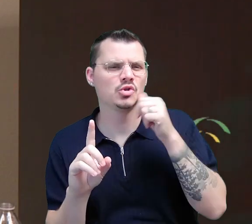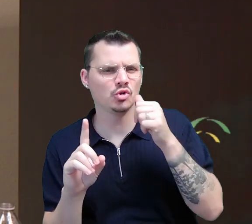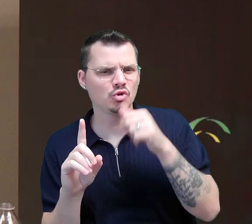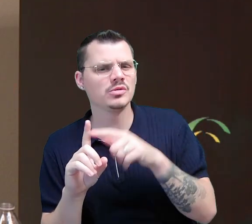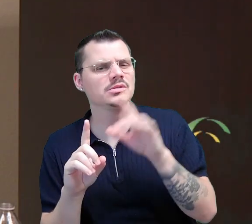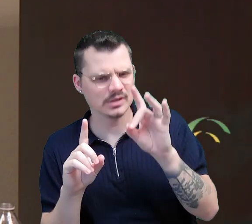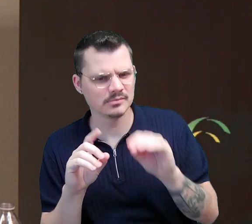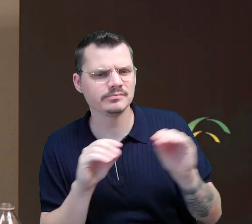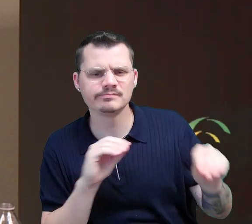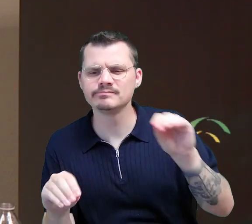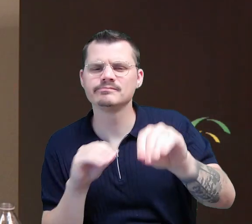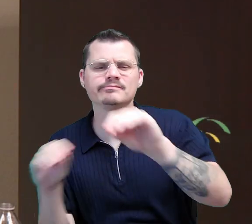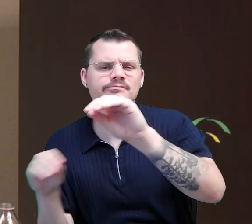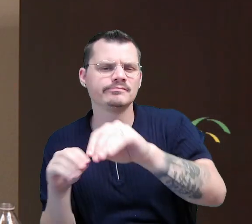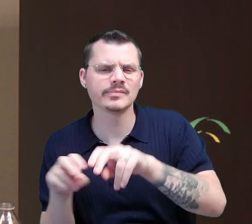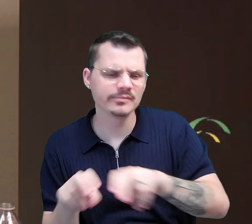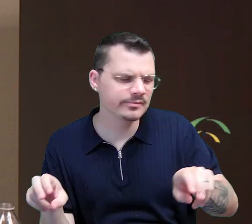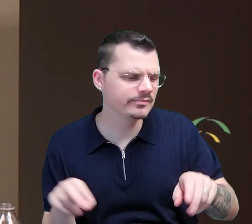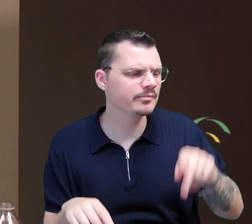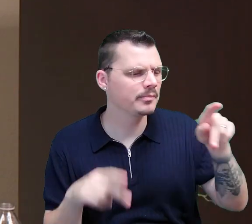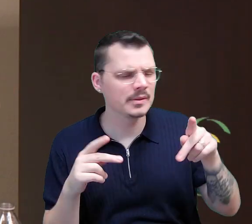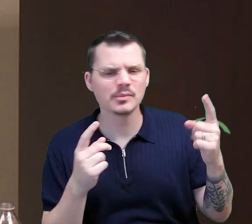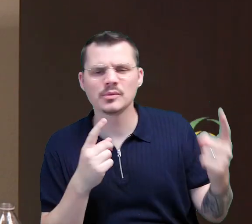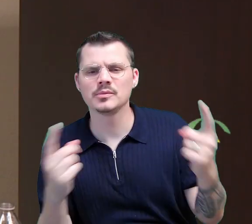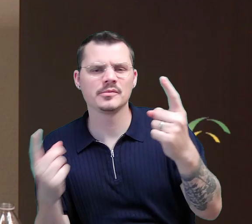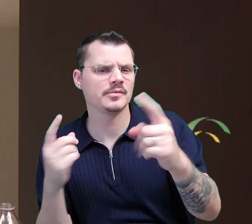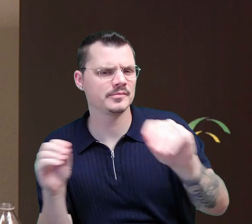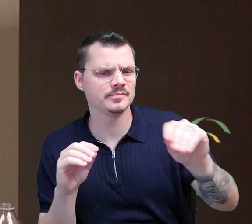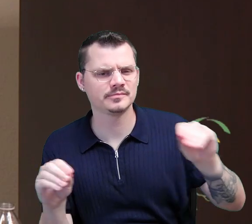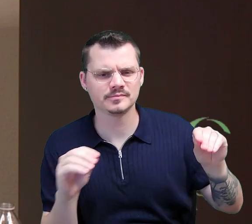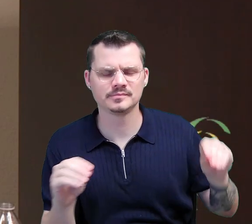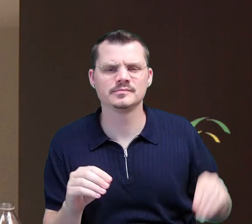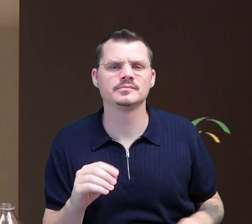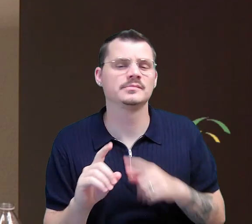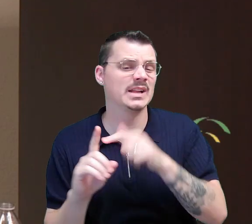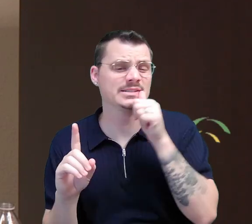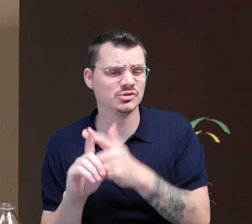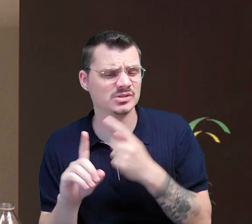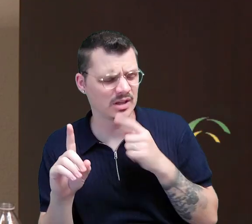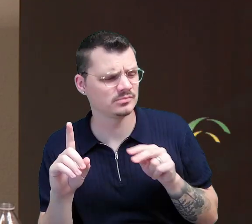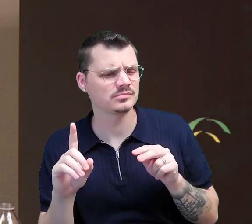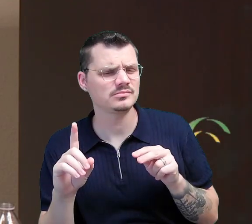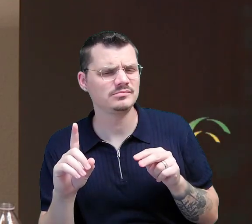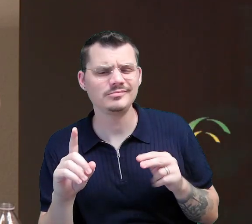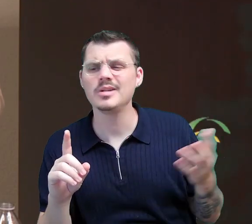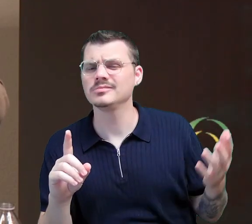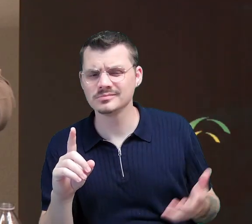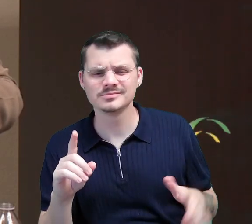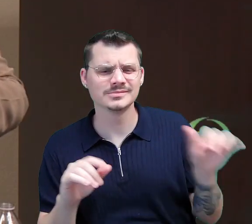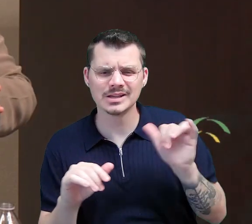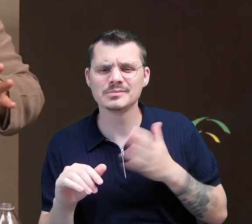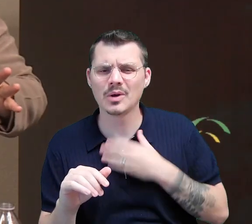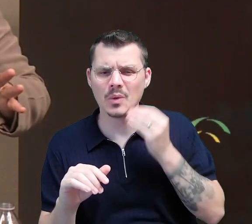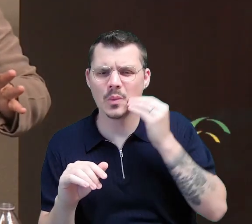this gal had put the people and the objects, and she said, oh yeah, that's